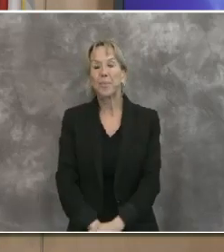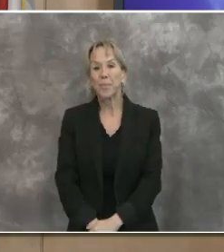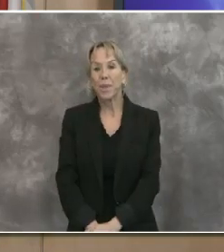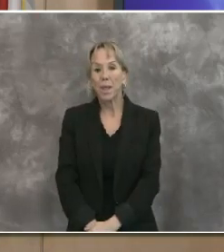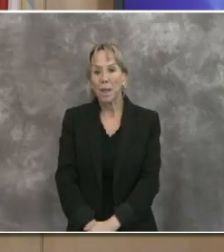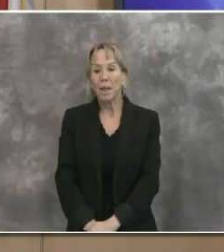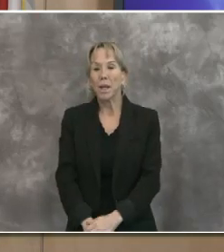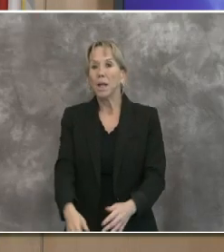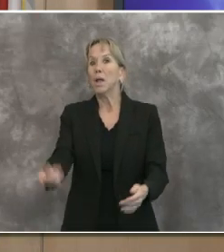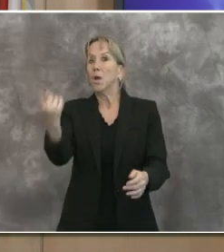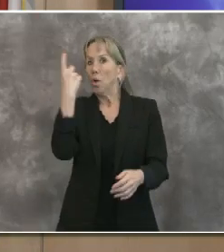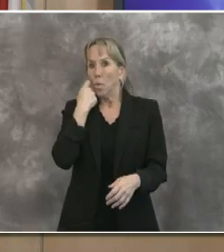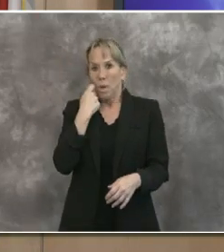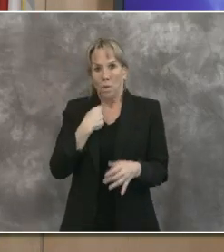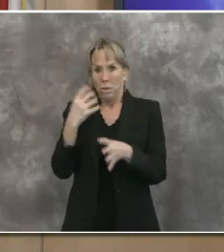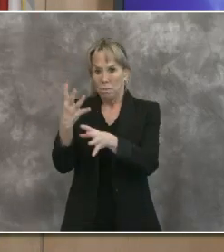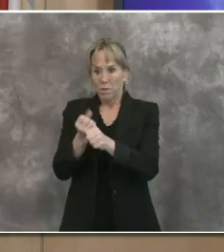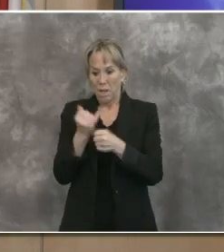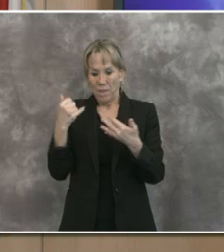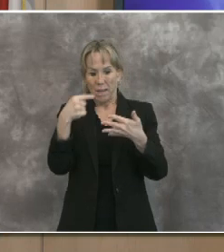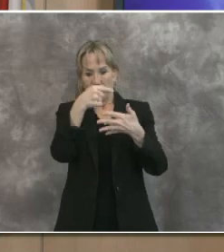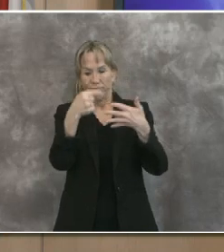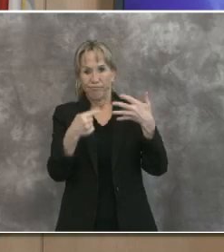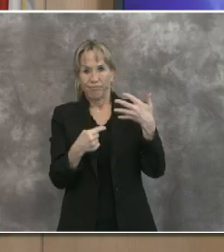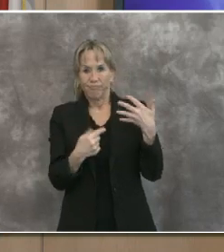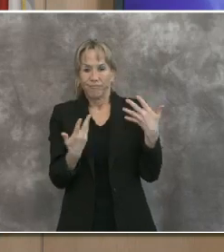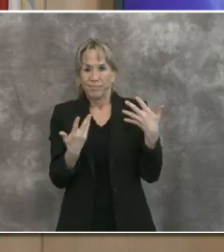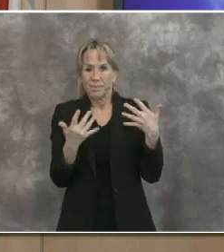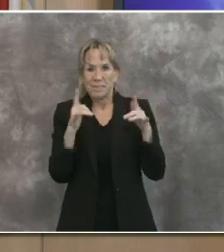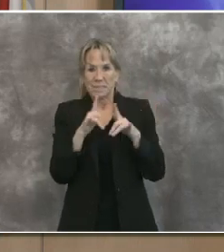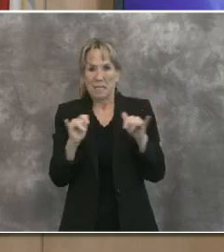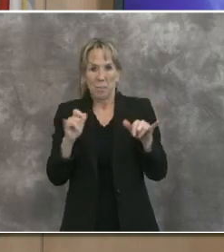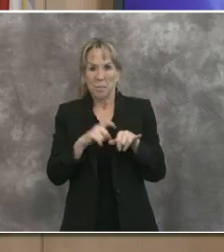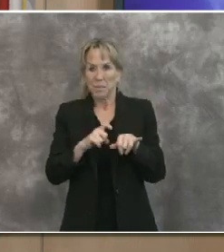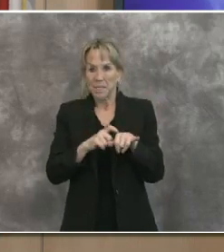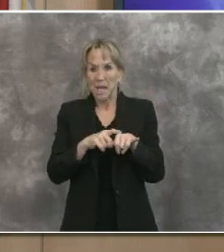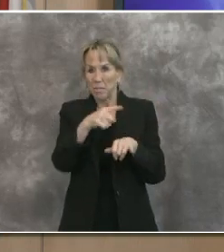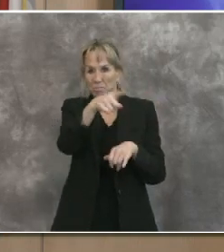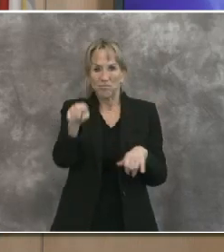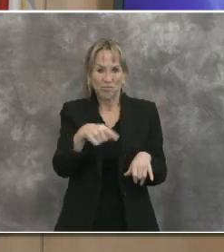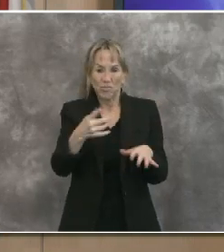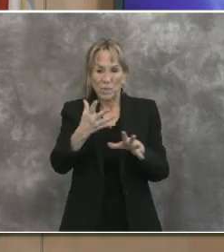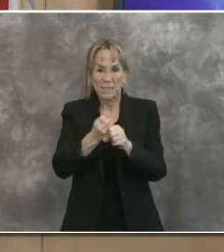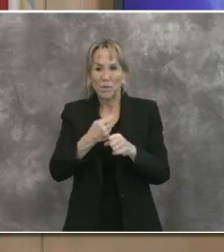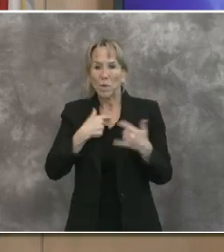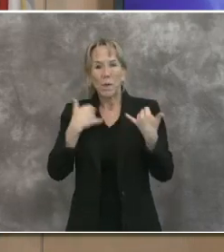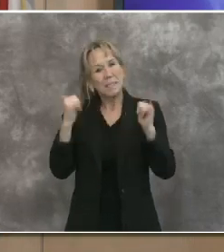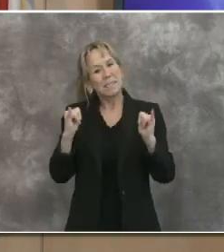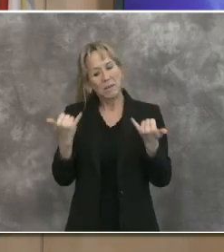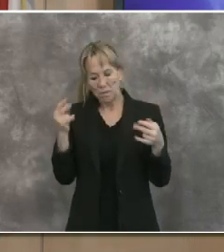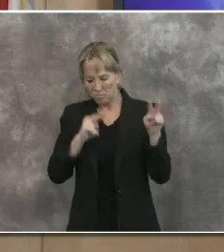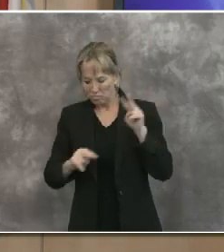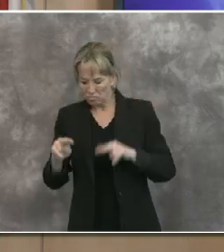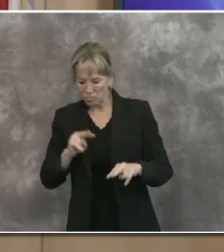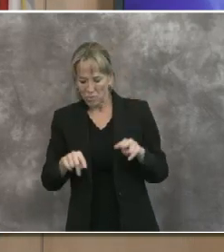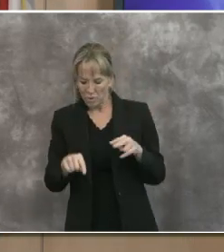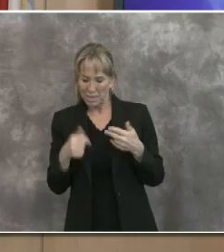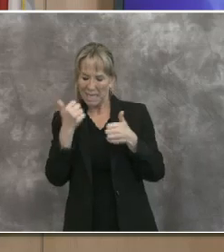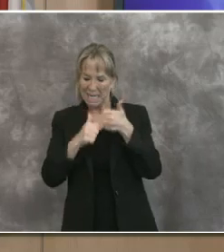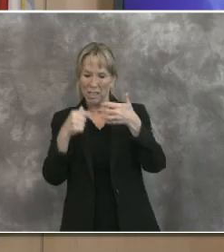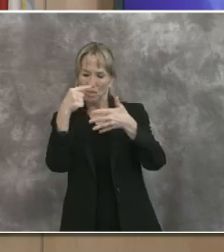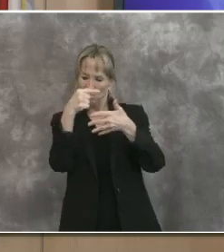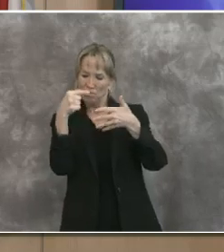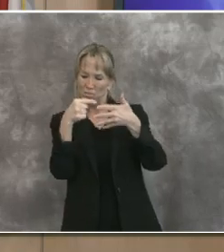So we just got the criteria around the same time that everyone else did, and so we're still assessing where we are in each of those